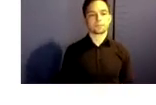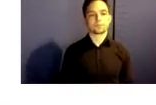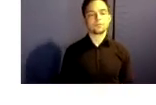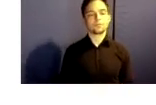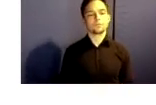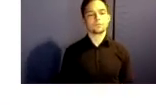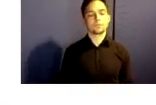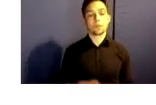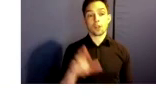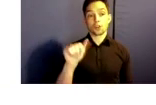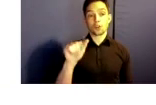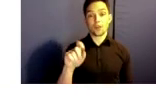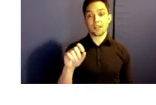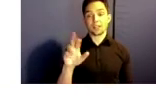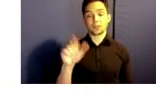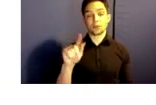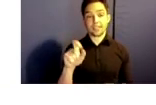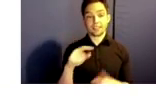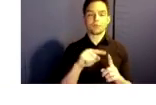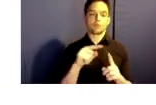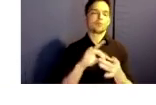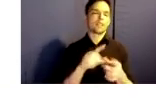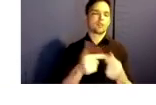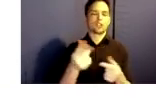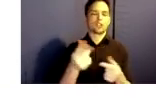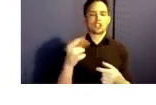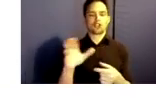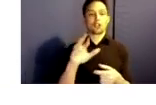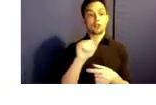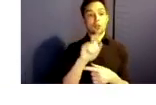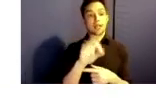The rate of, with regard to the gender, the rate of